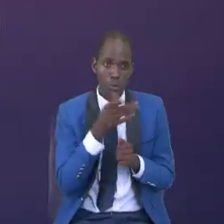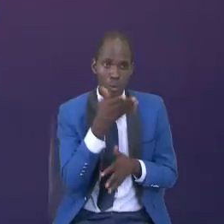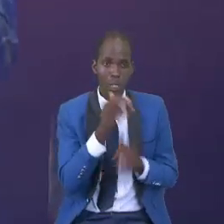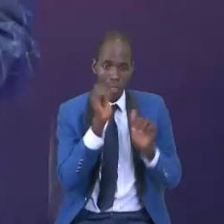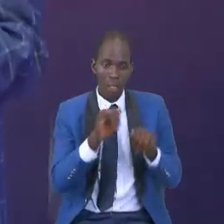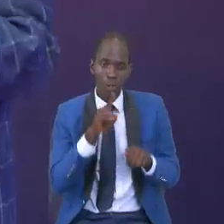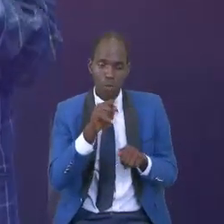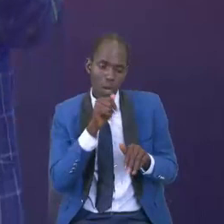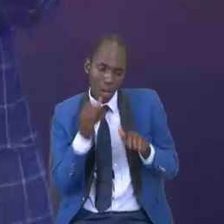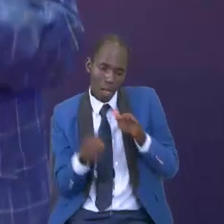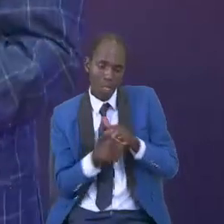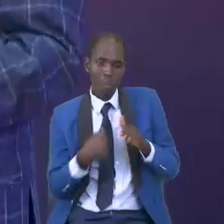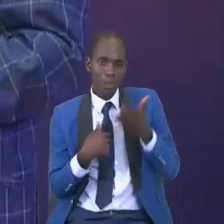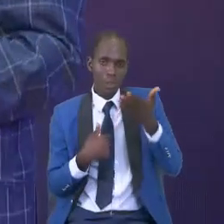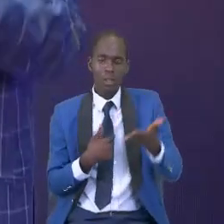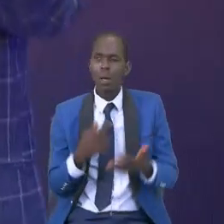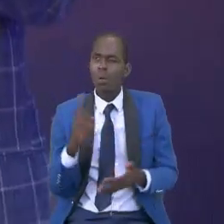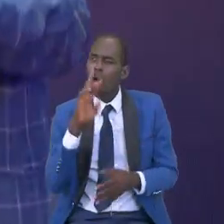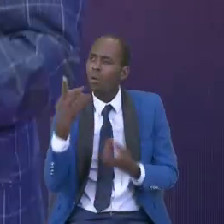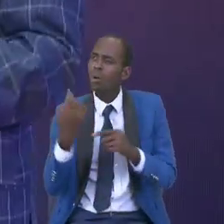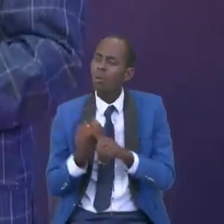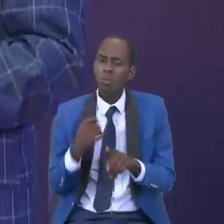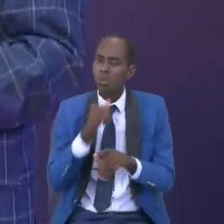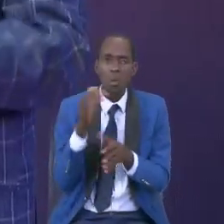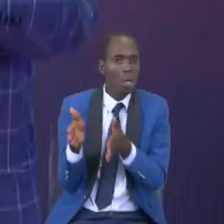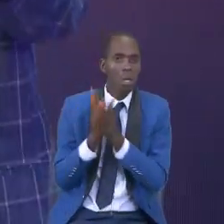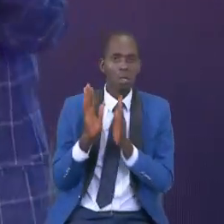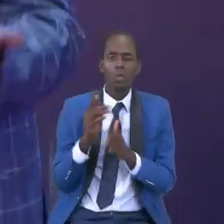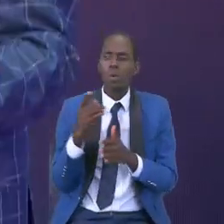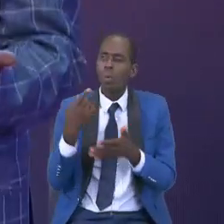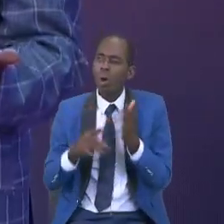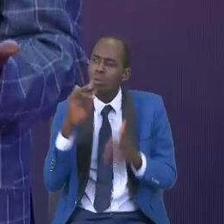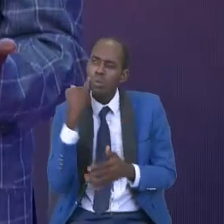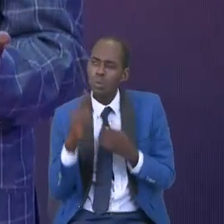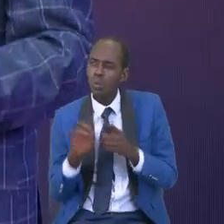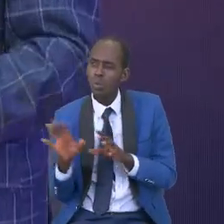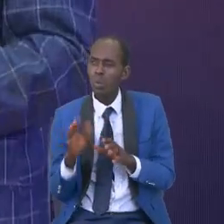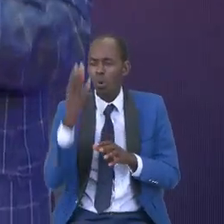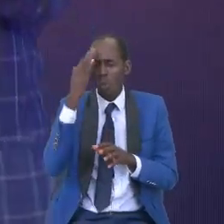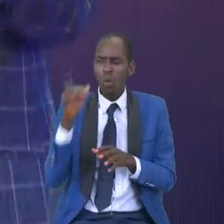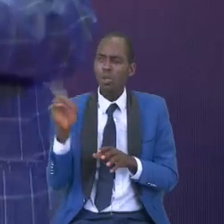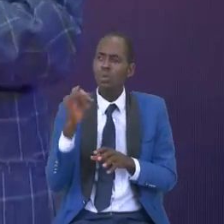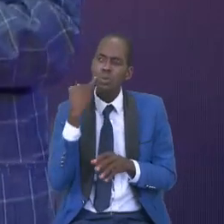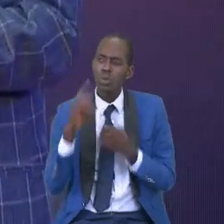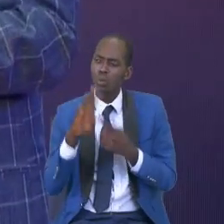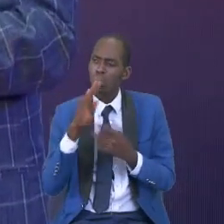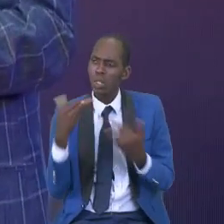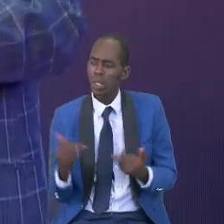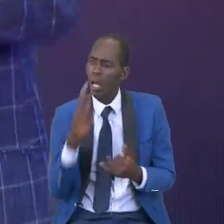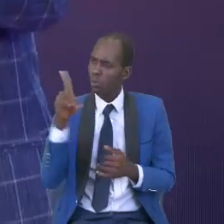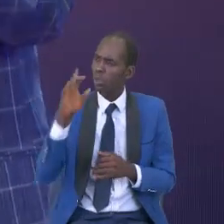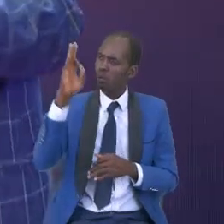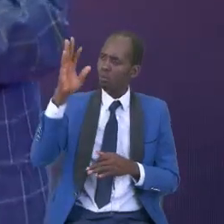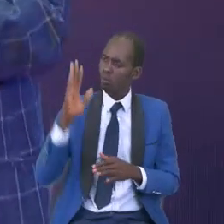me there? And you didn't ask, where are you coming from? What are you supposed to do? Where should you be now? Were you a minister?